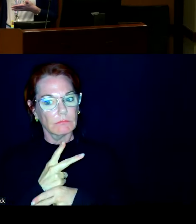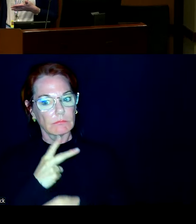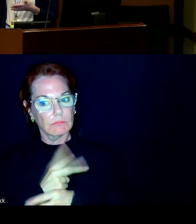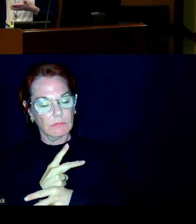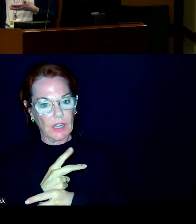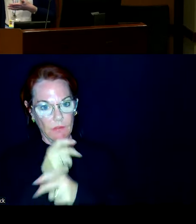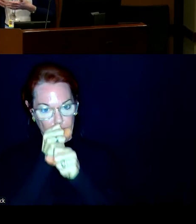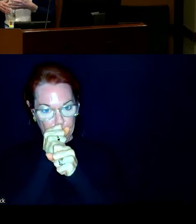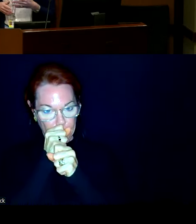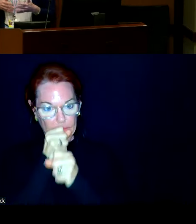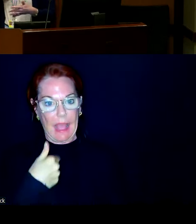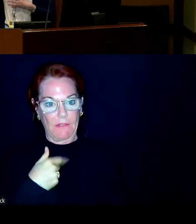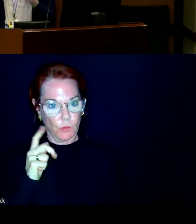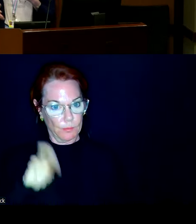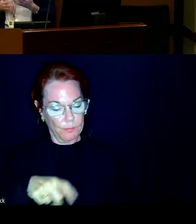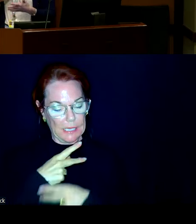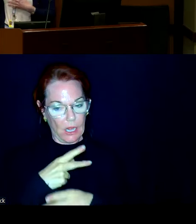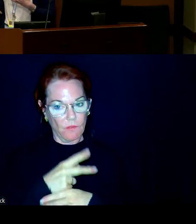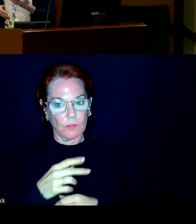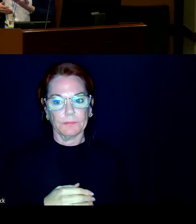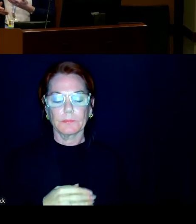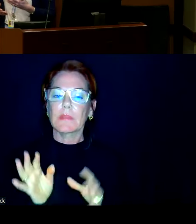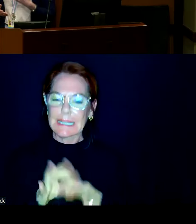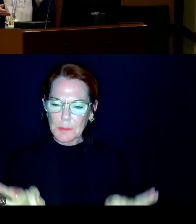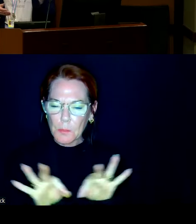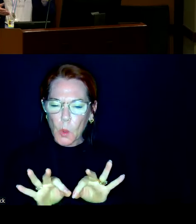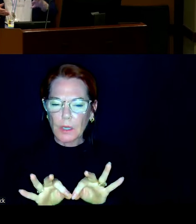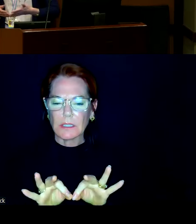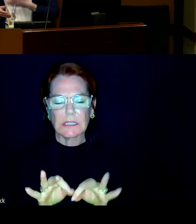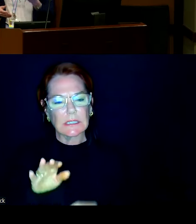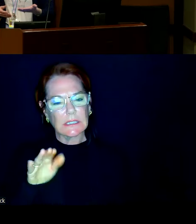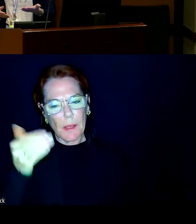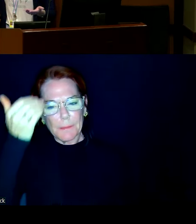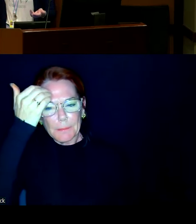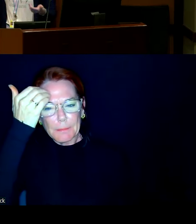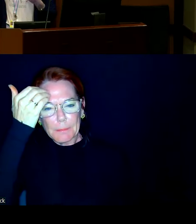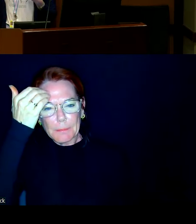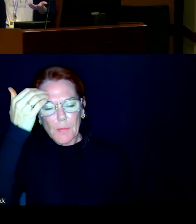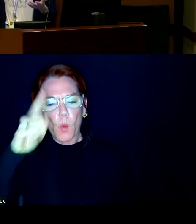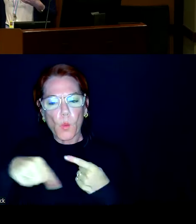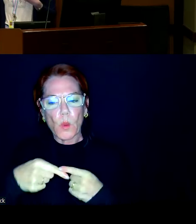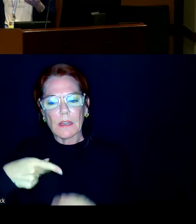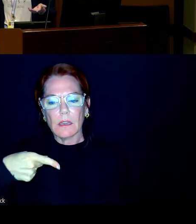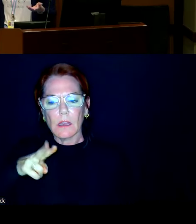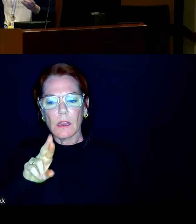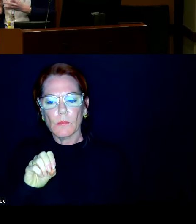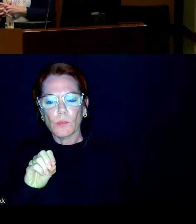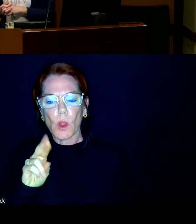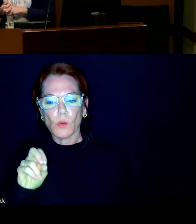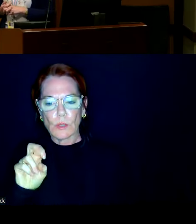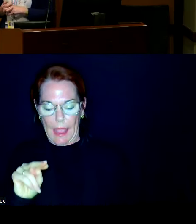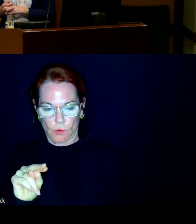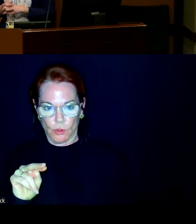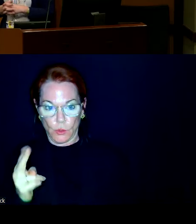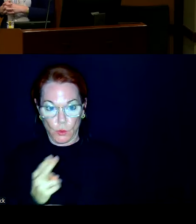dangerous. And so it's just important to be mindful of when we're using pronouns. Sometimes when I talk with my patients